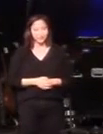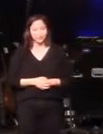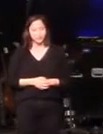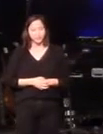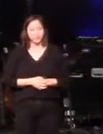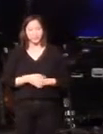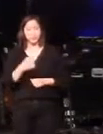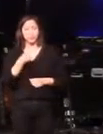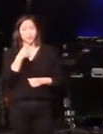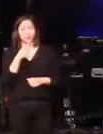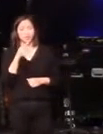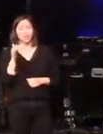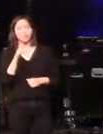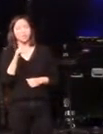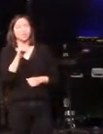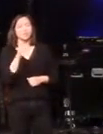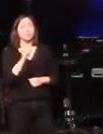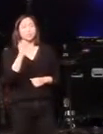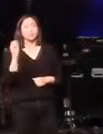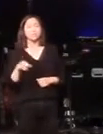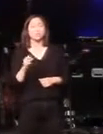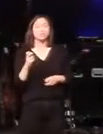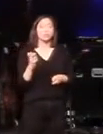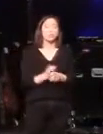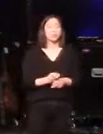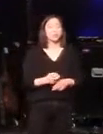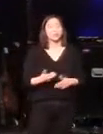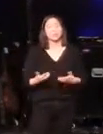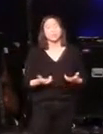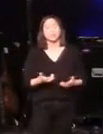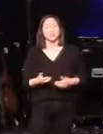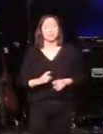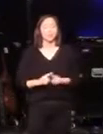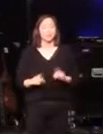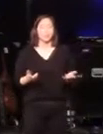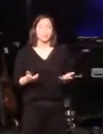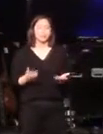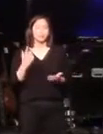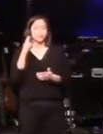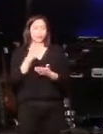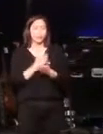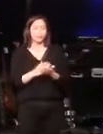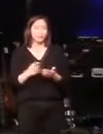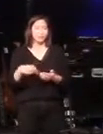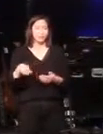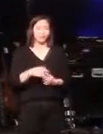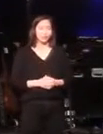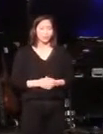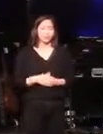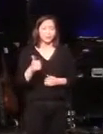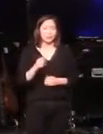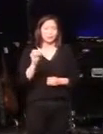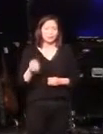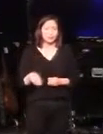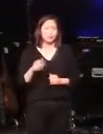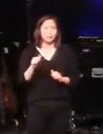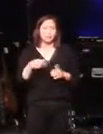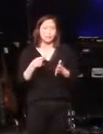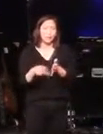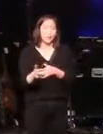God, 10% may be something you blow by us a long time ago. It's about being in a place of trusting in